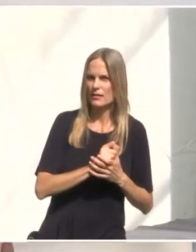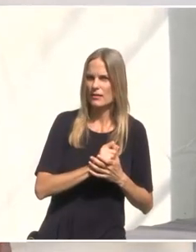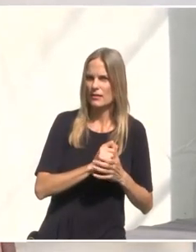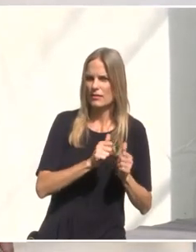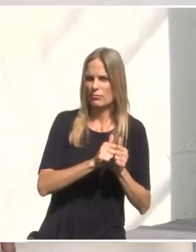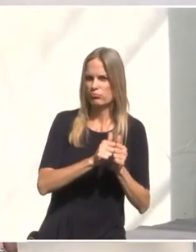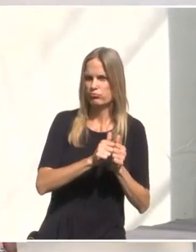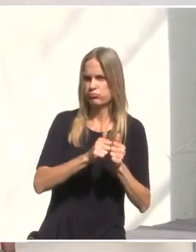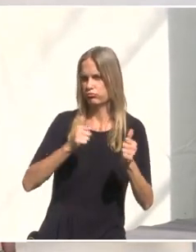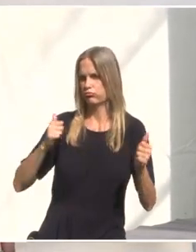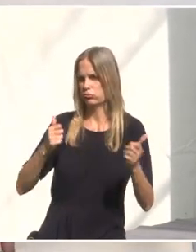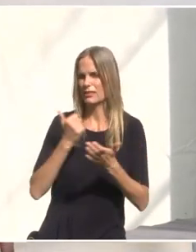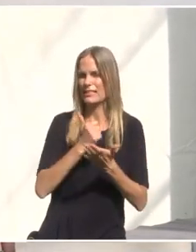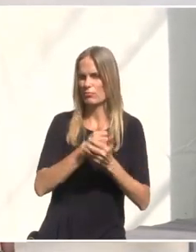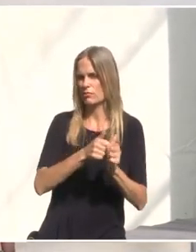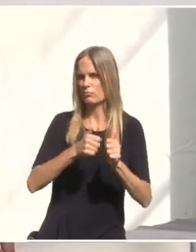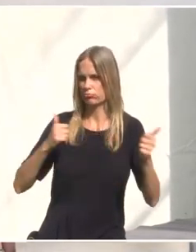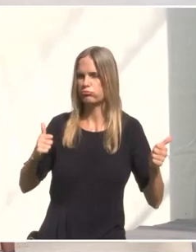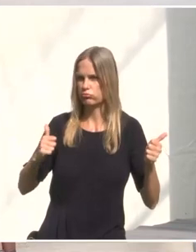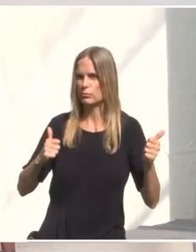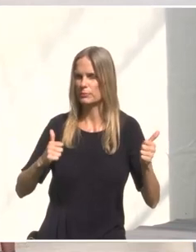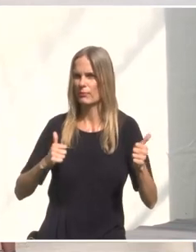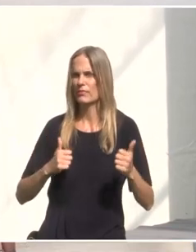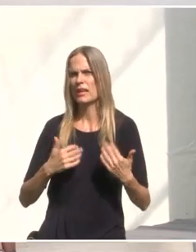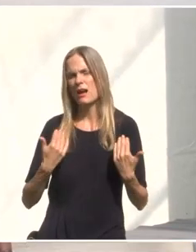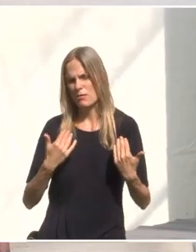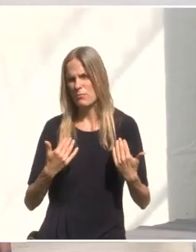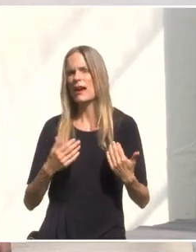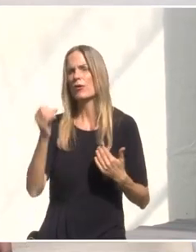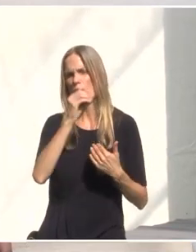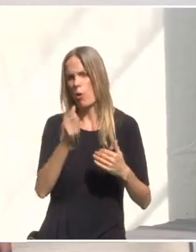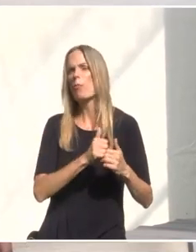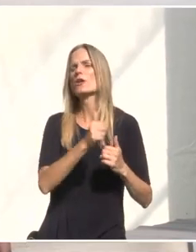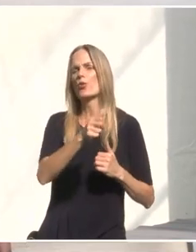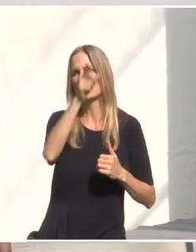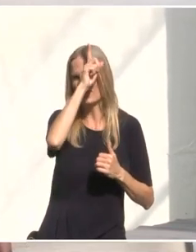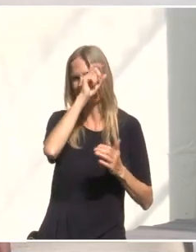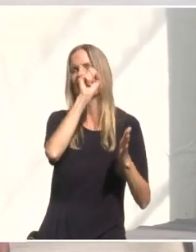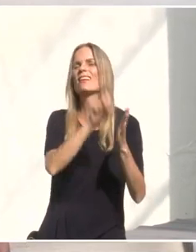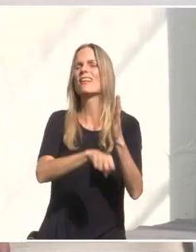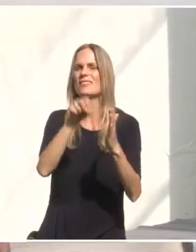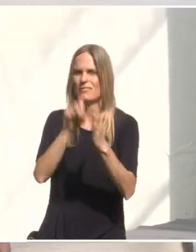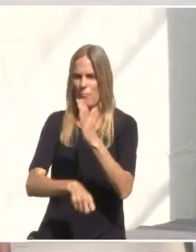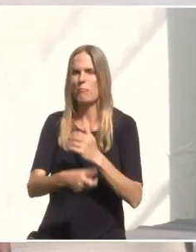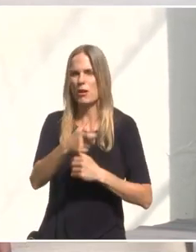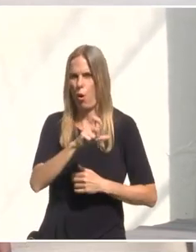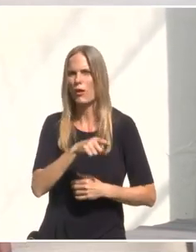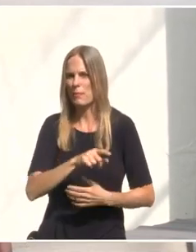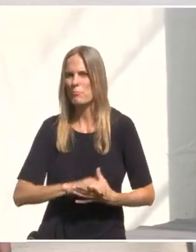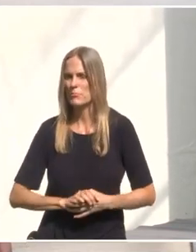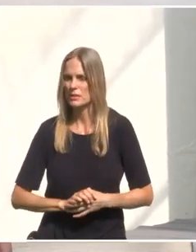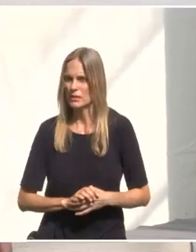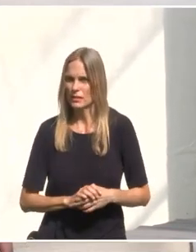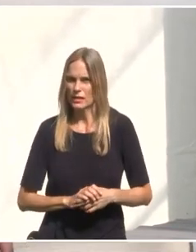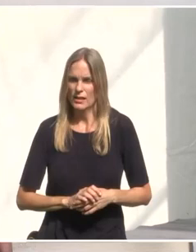far further from the average, and really one of the leading countries in Europe at the suicide rate. And among